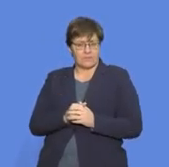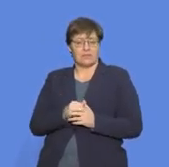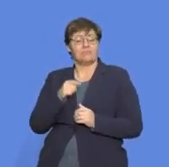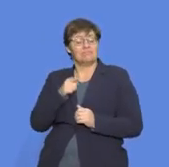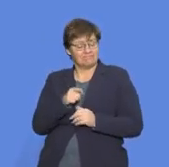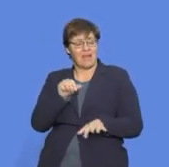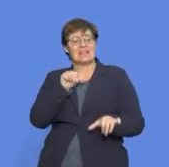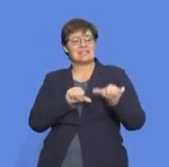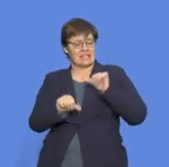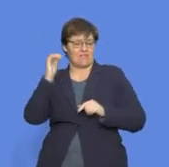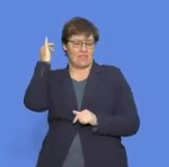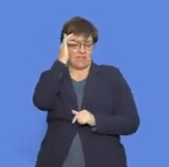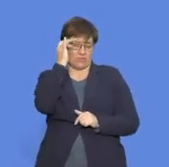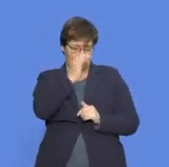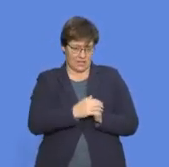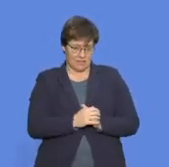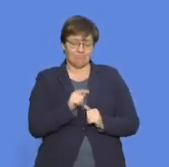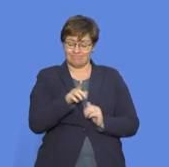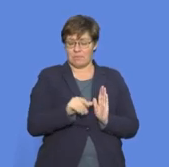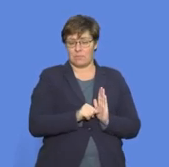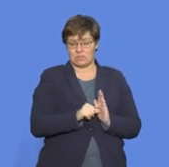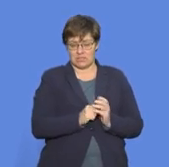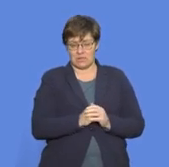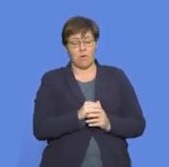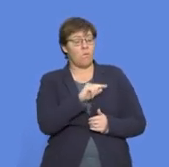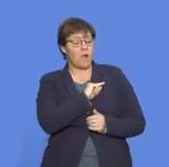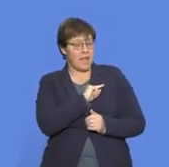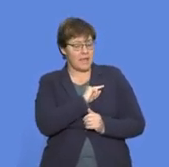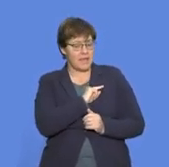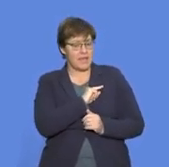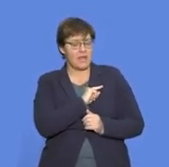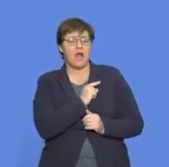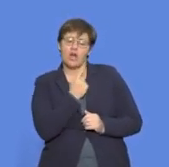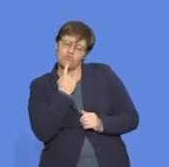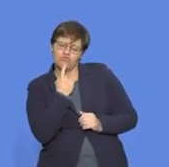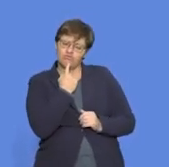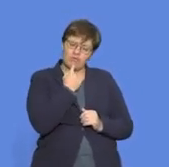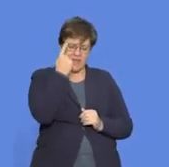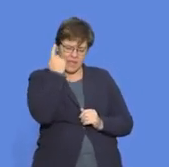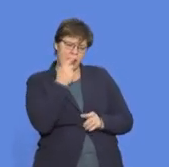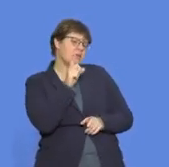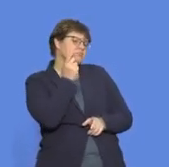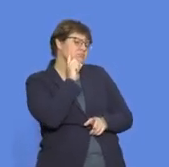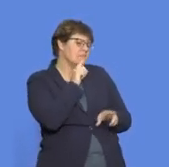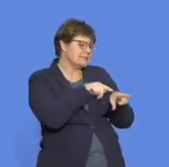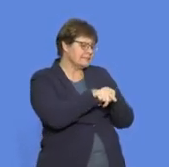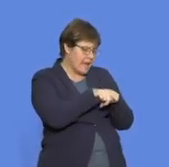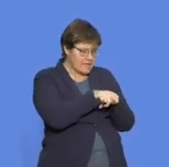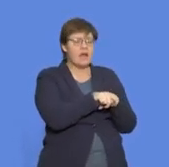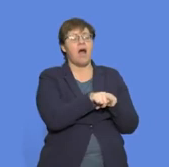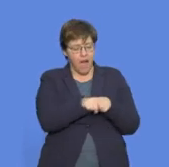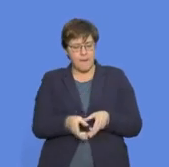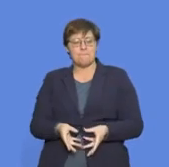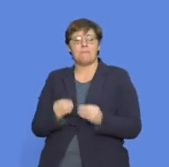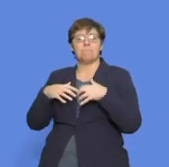scientific theory, which is very important because there are hypotheses that are related to evolution that have been